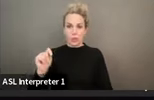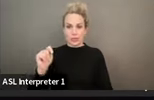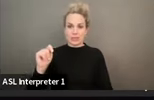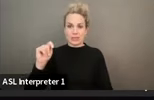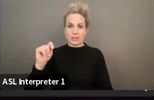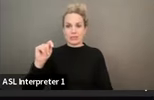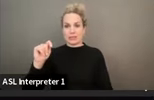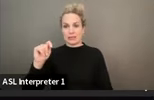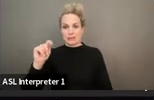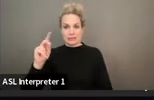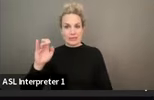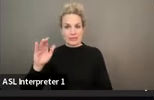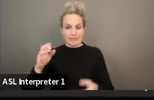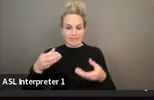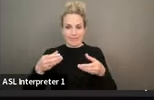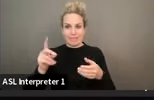anyway.